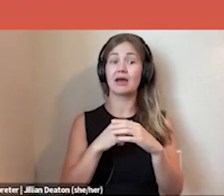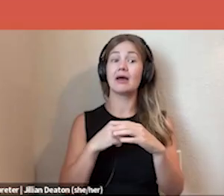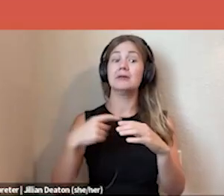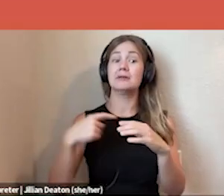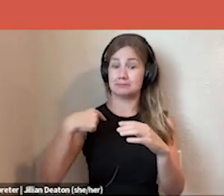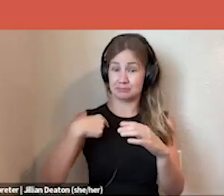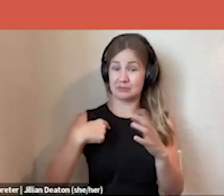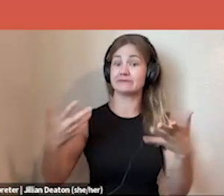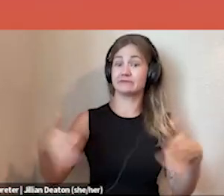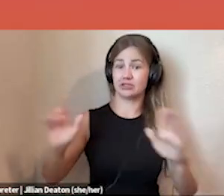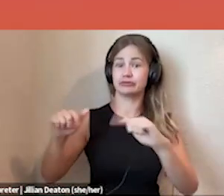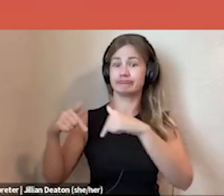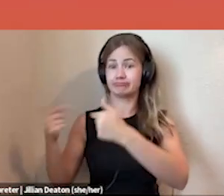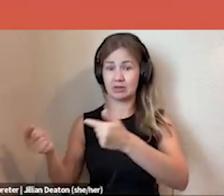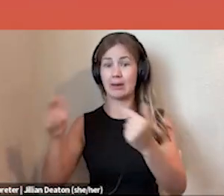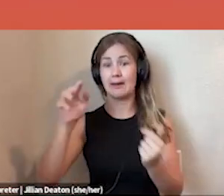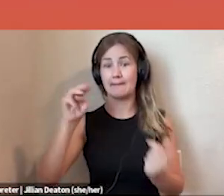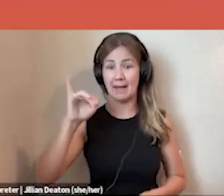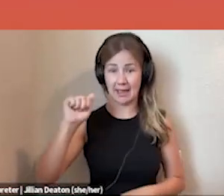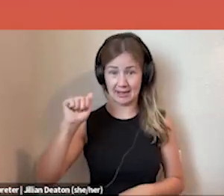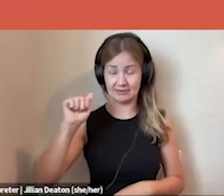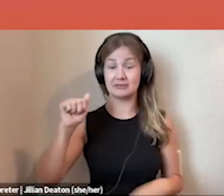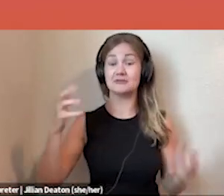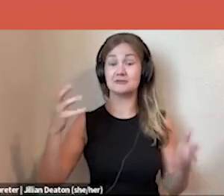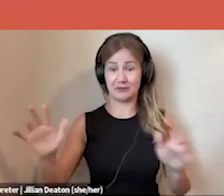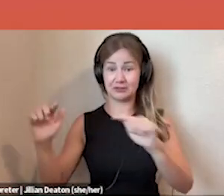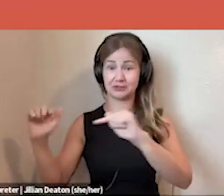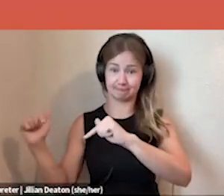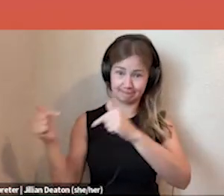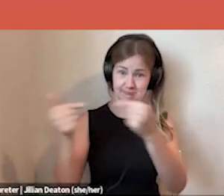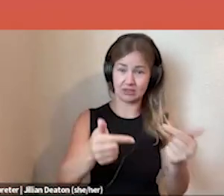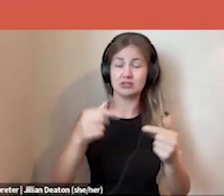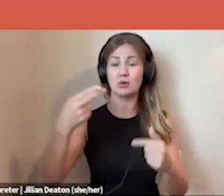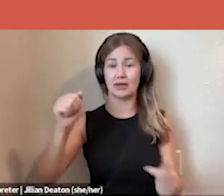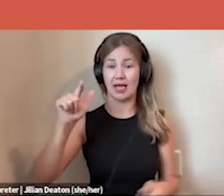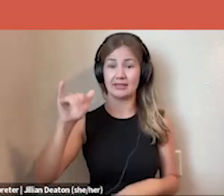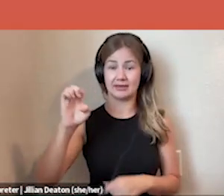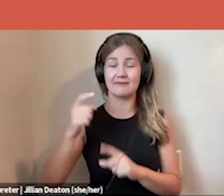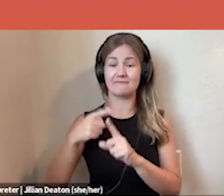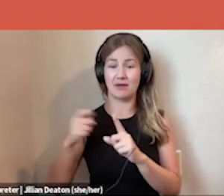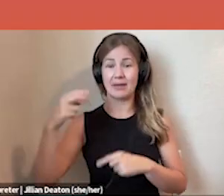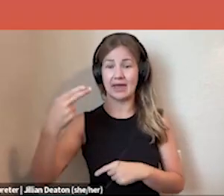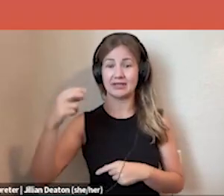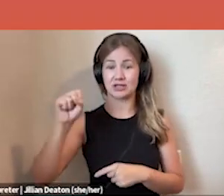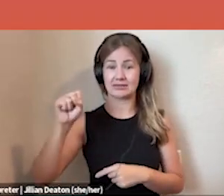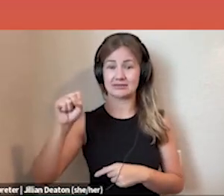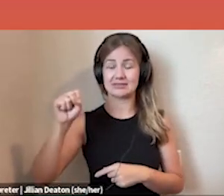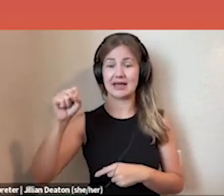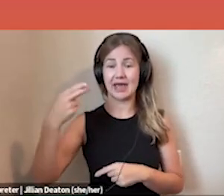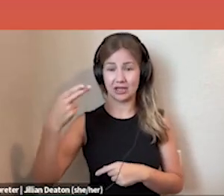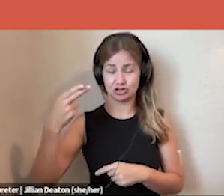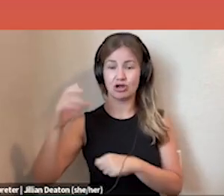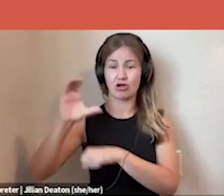and presenters. Next, we will hear from Hallie Hobson of HSH Consulting. And finally, we will